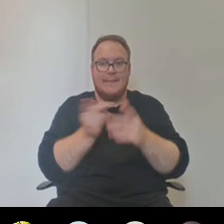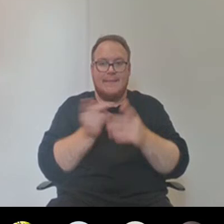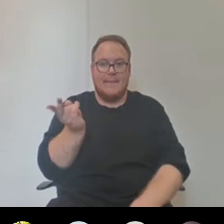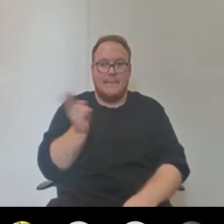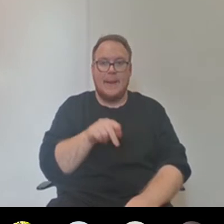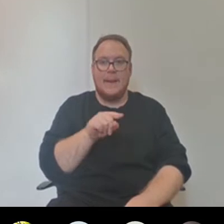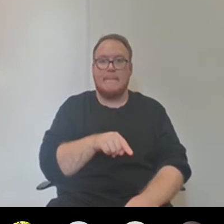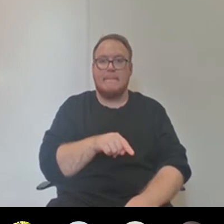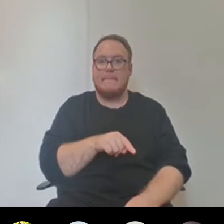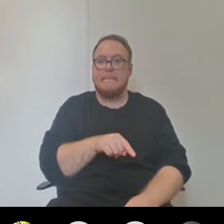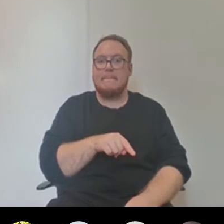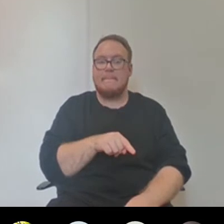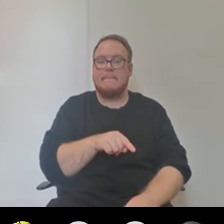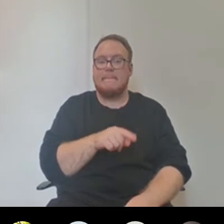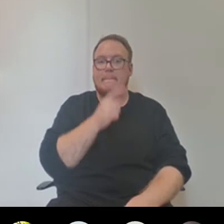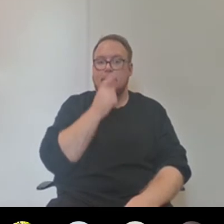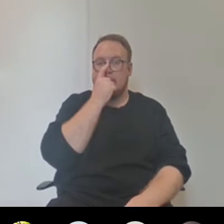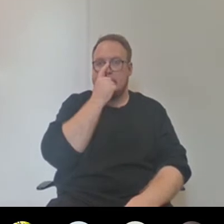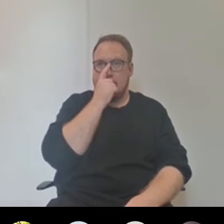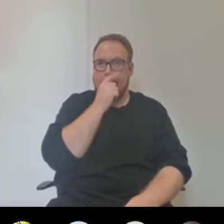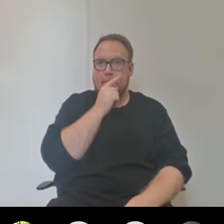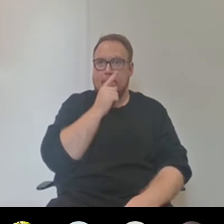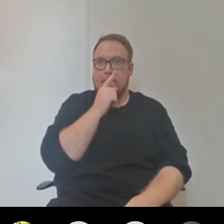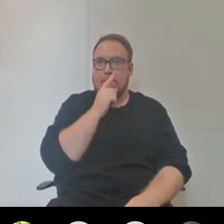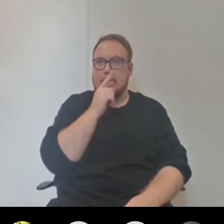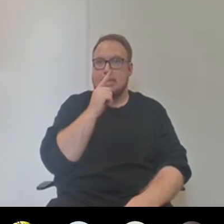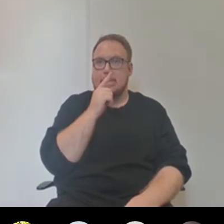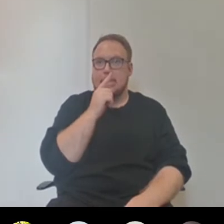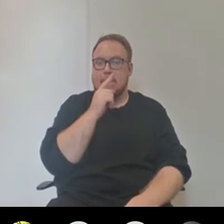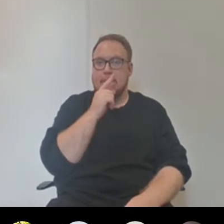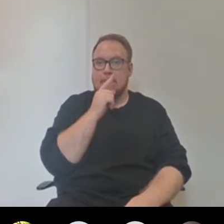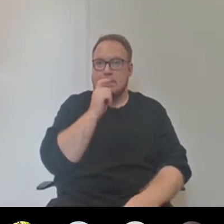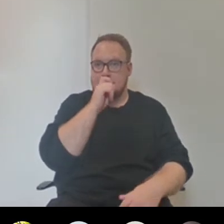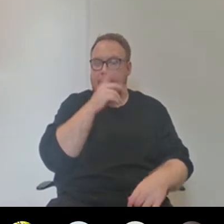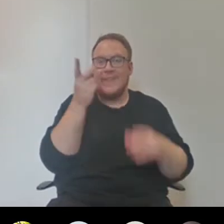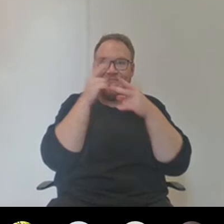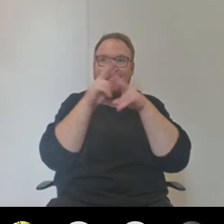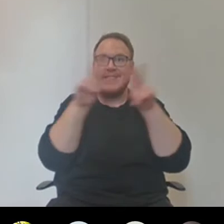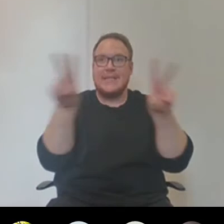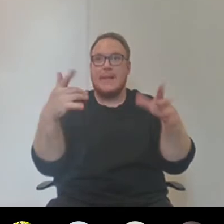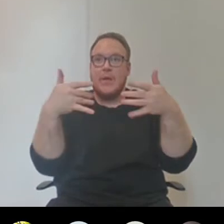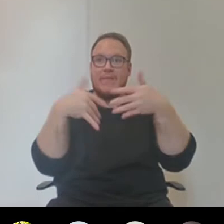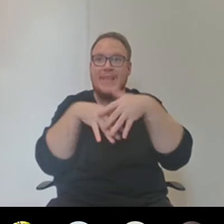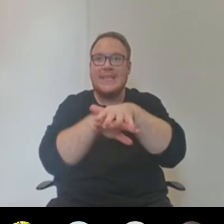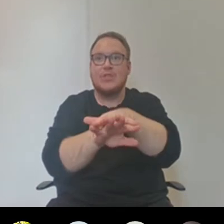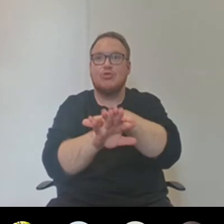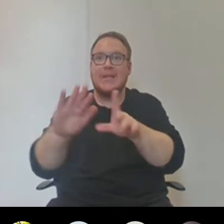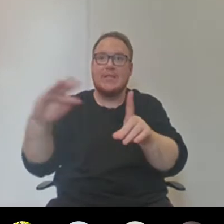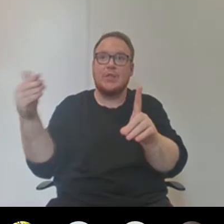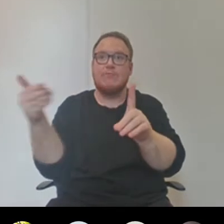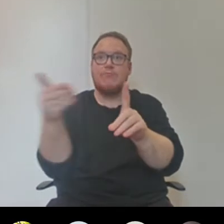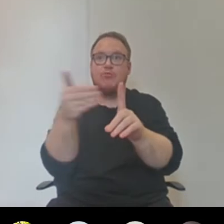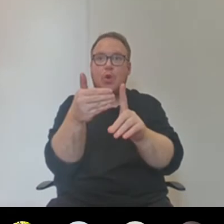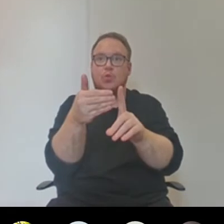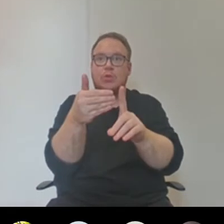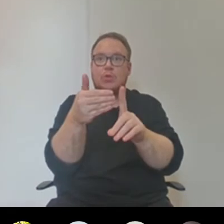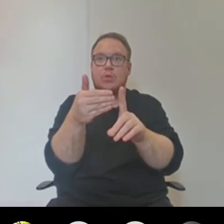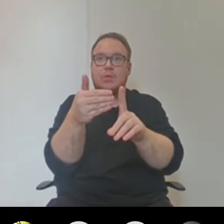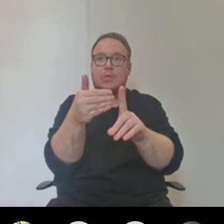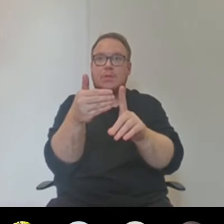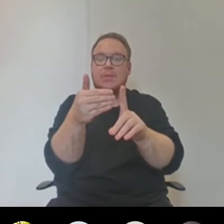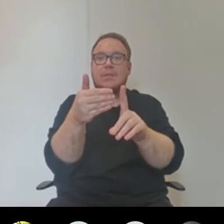I suggest that visibility of the integrated approach isn't in any way diluted or